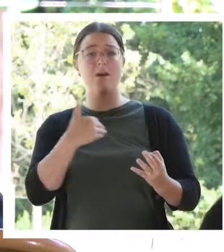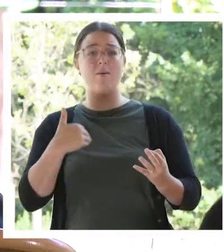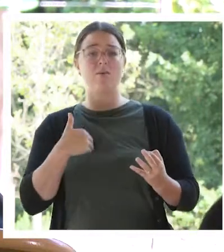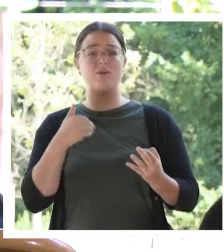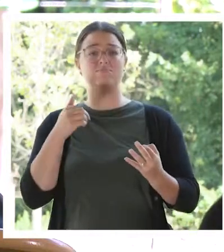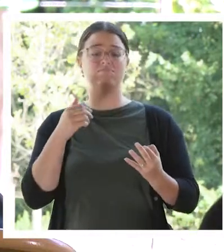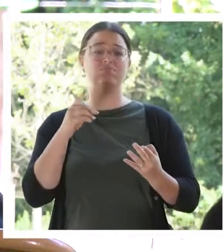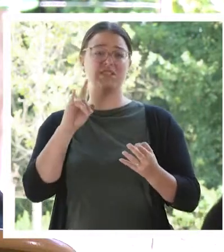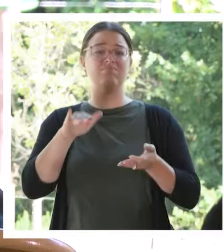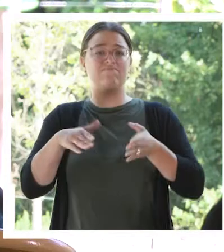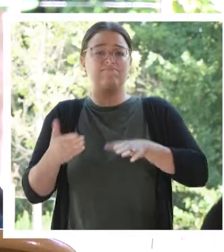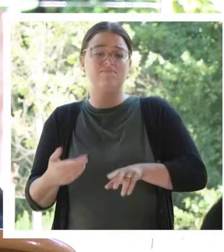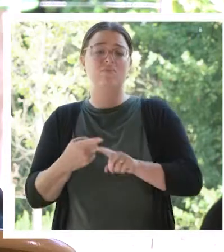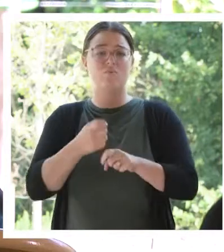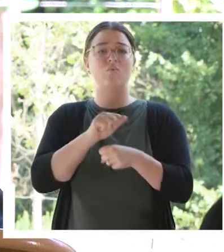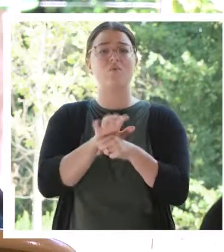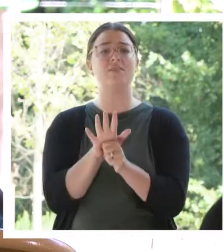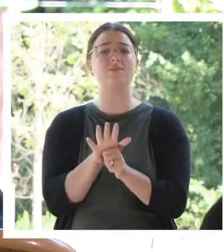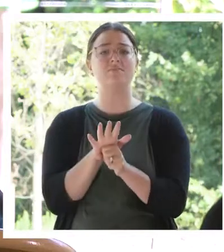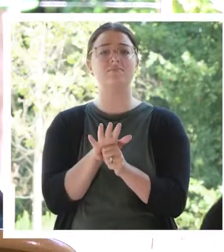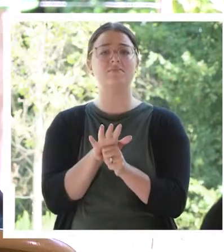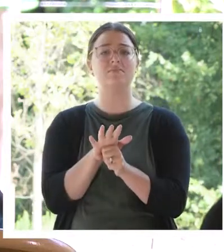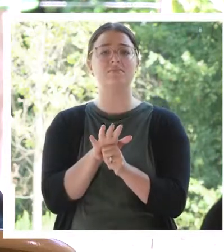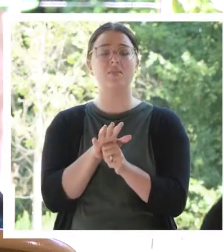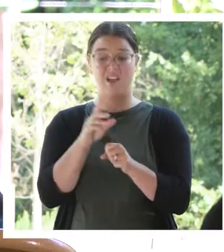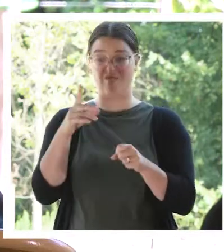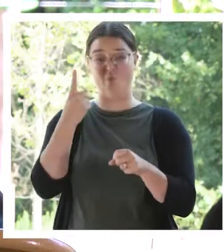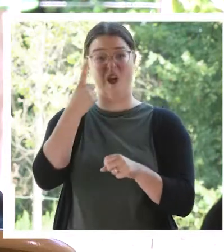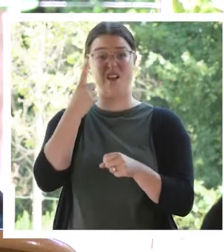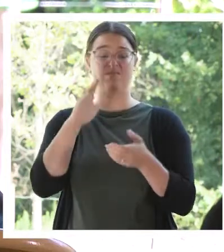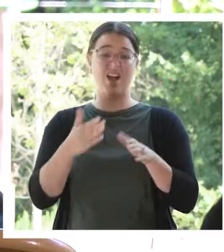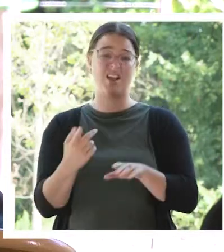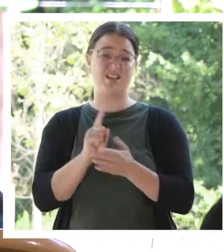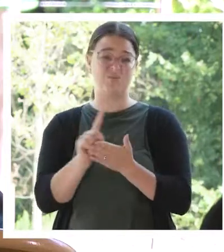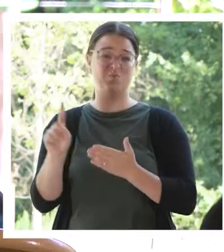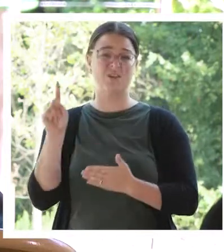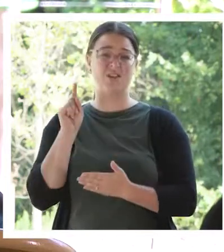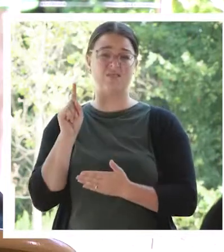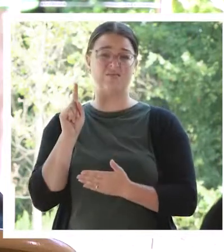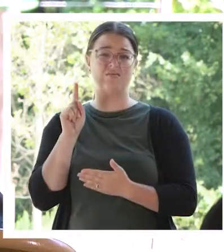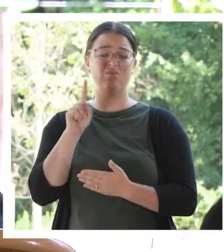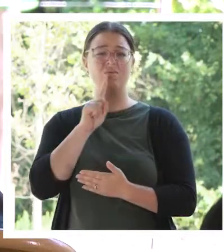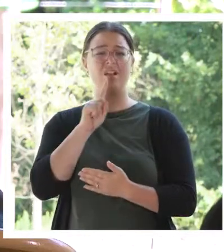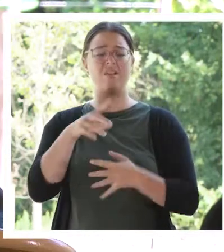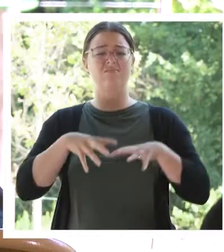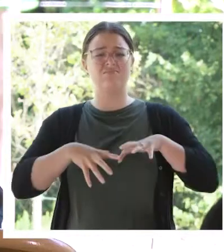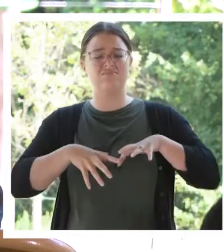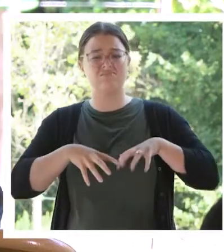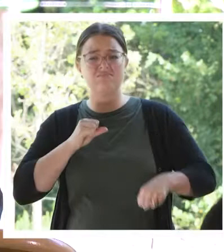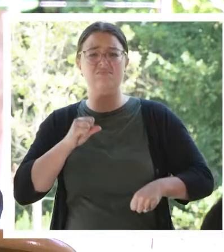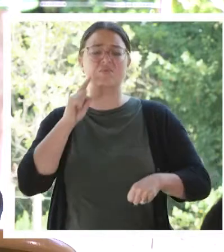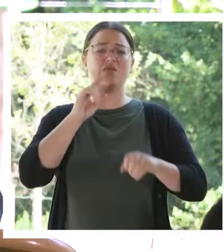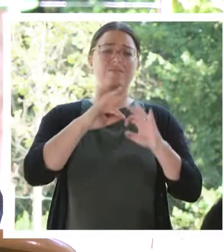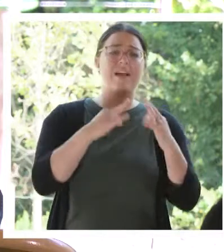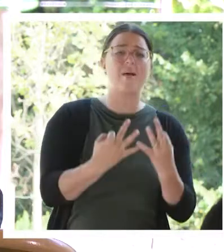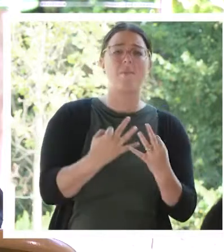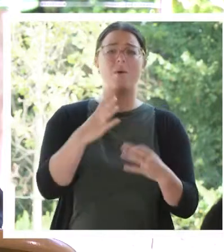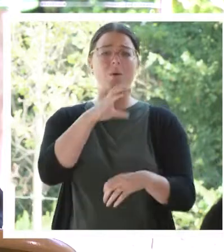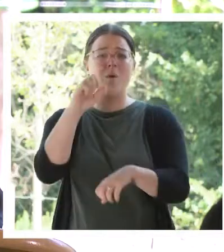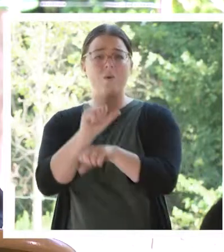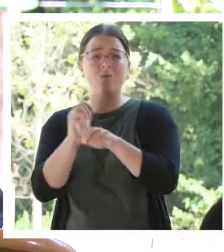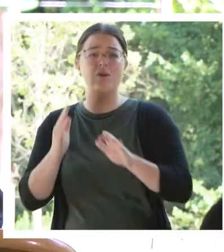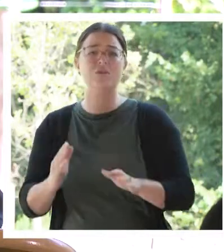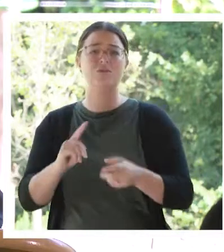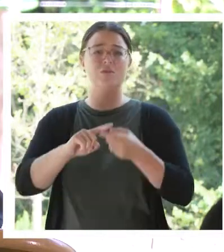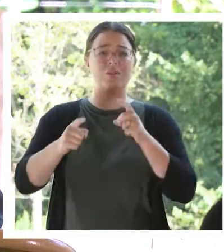this past week. This is devastating to their families, to their coworkers, to their friends. And even in our Frederick